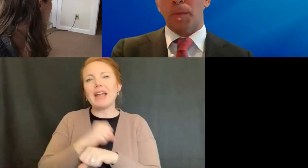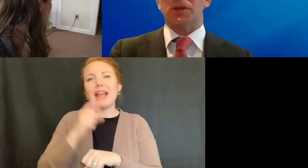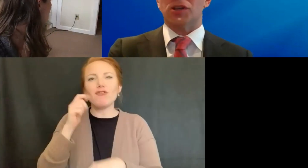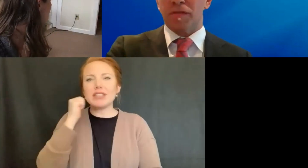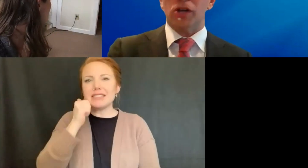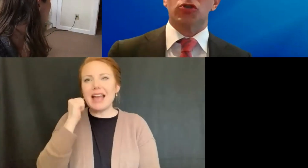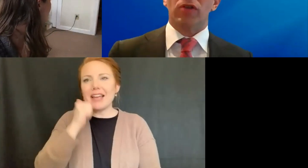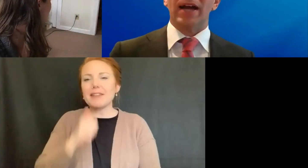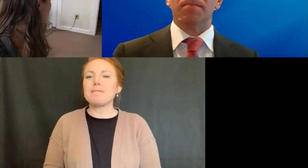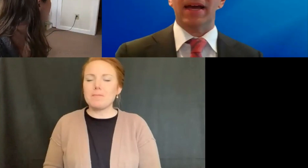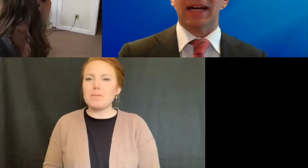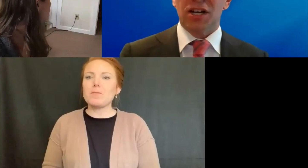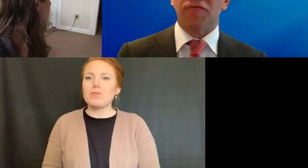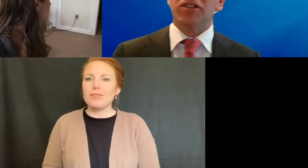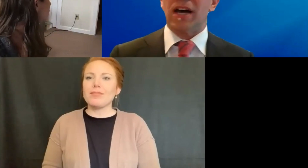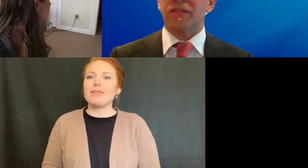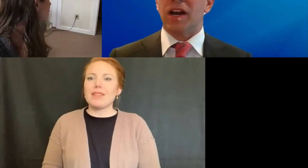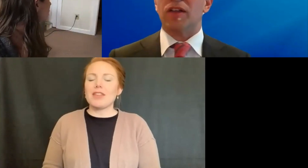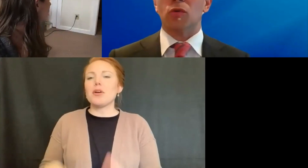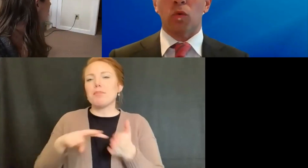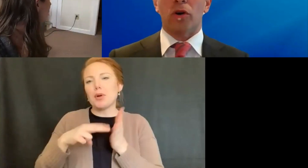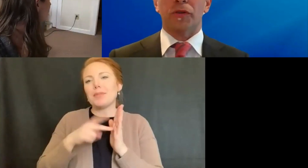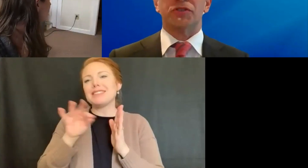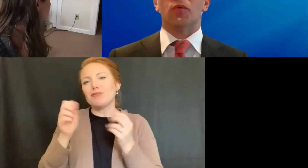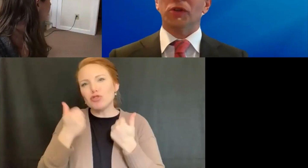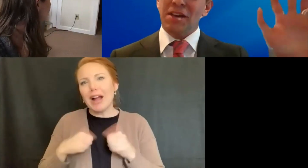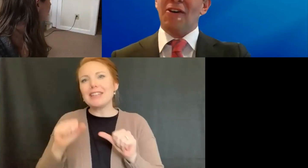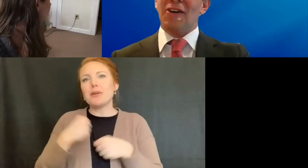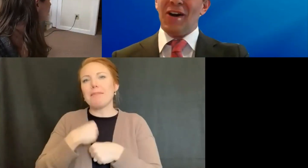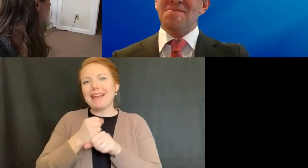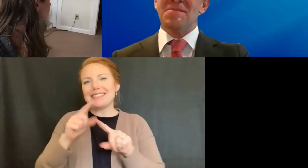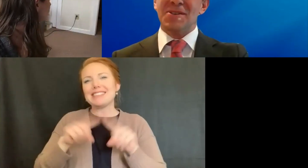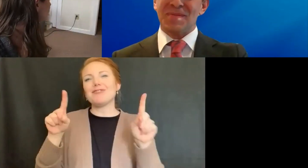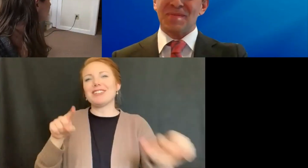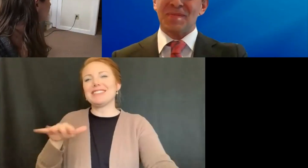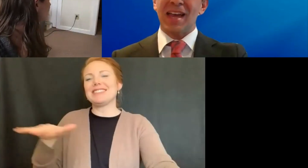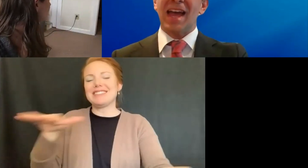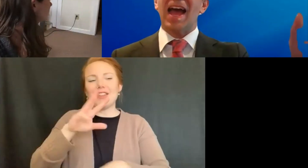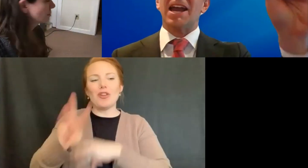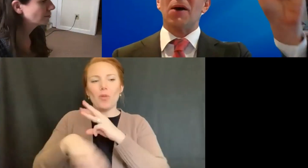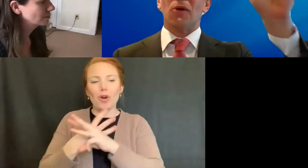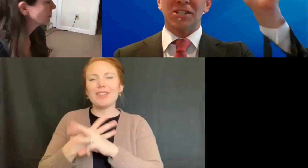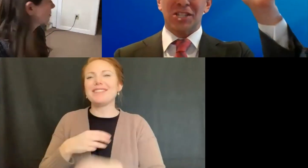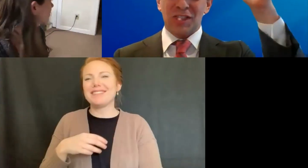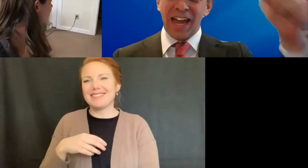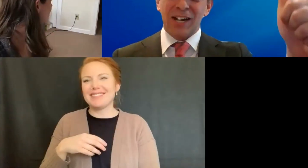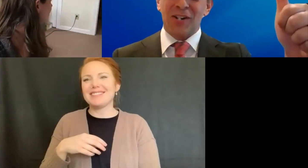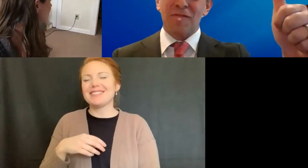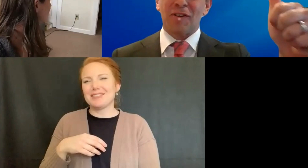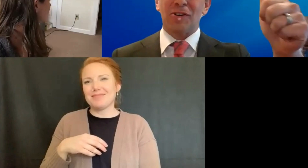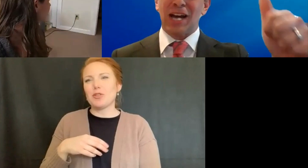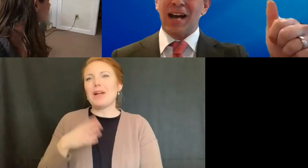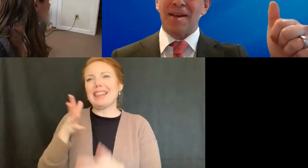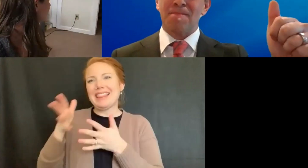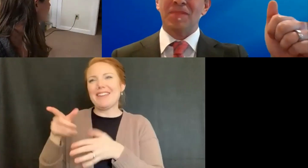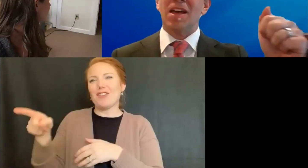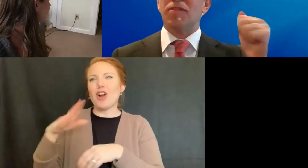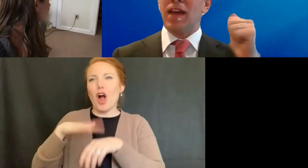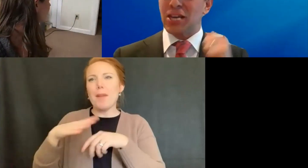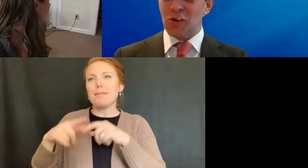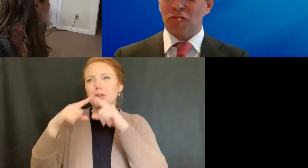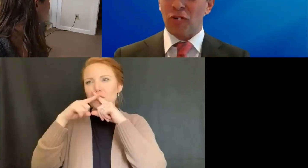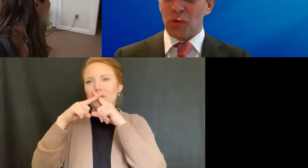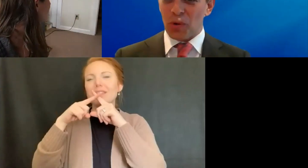in the purpose of trying to make a difference out there in the world. So we'll leave her on mute. And I want to just thank her for her